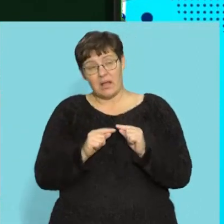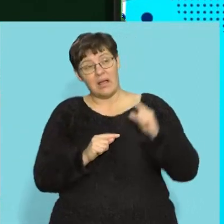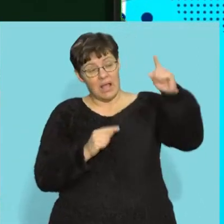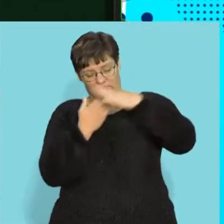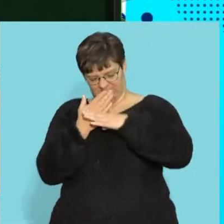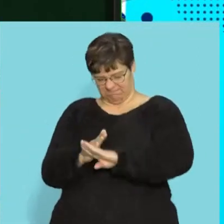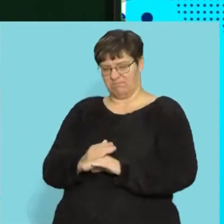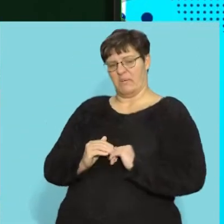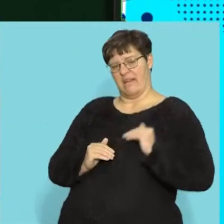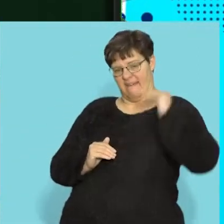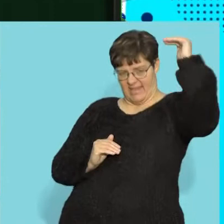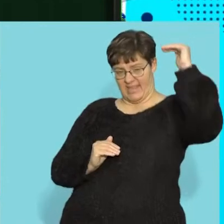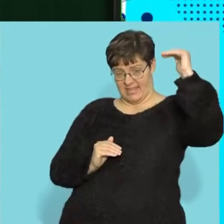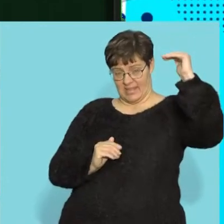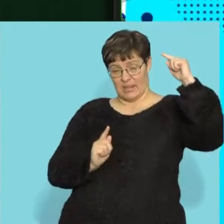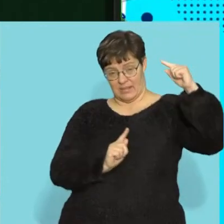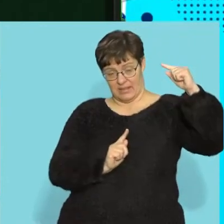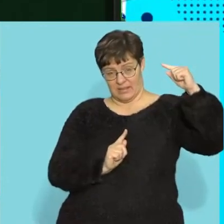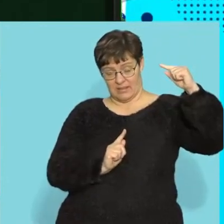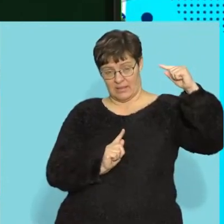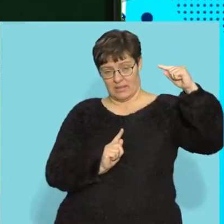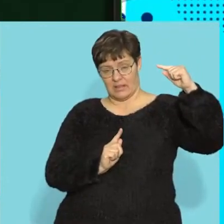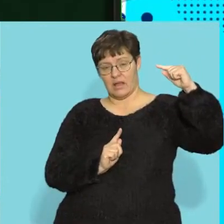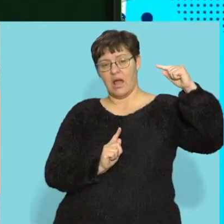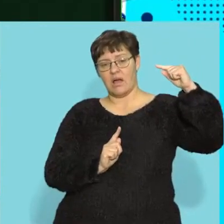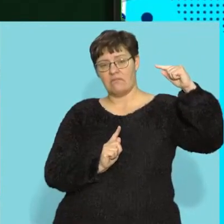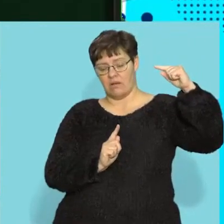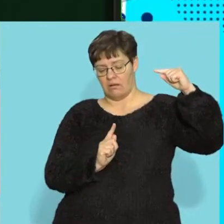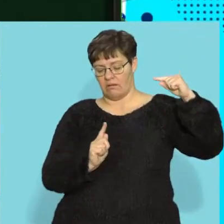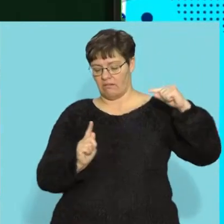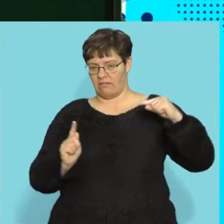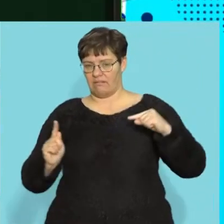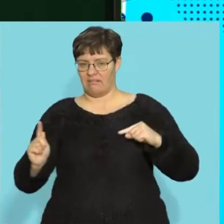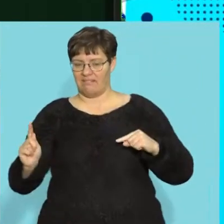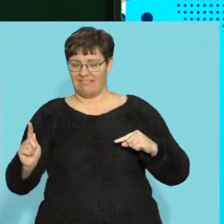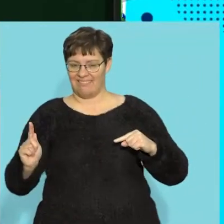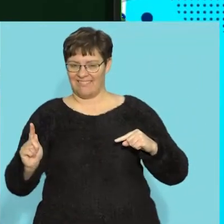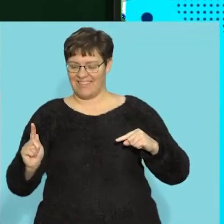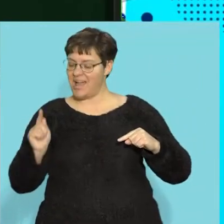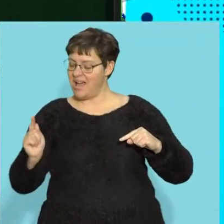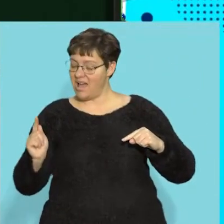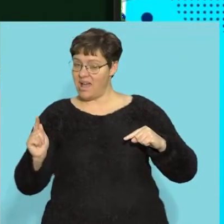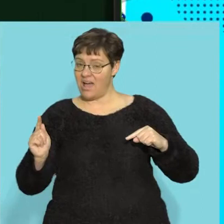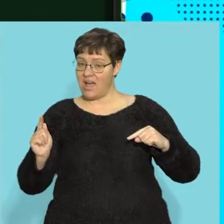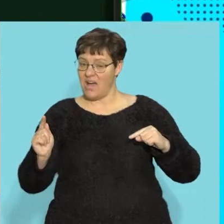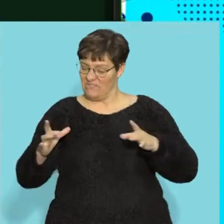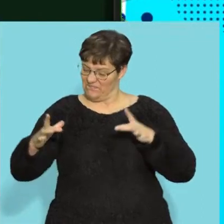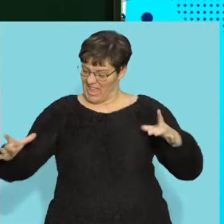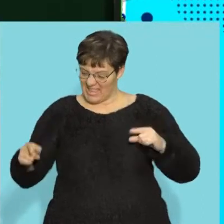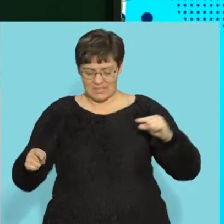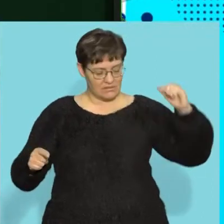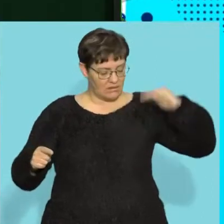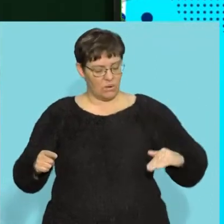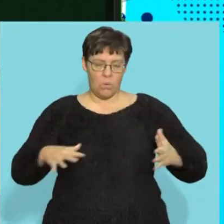diameter, there is very high resistance. But then at a very low, at a